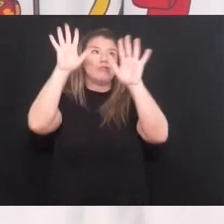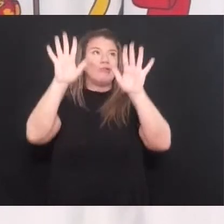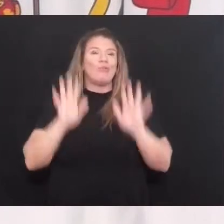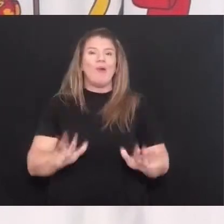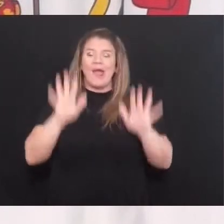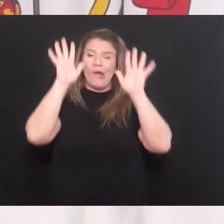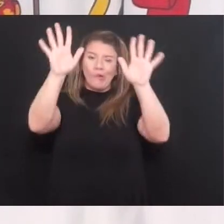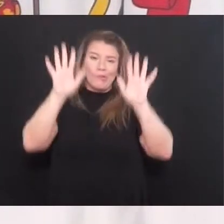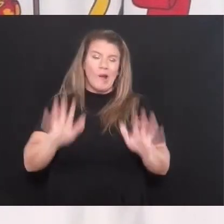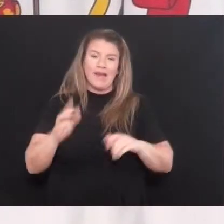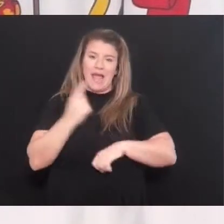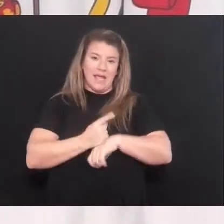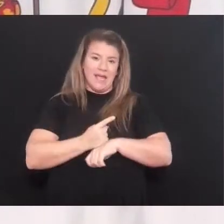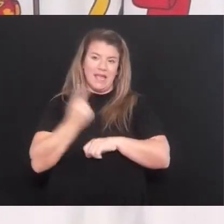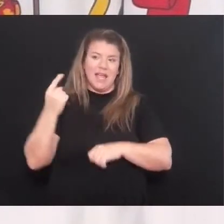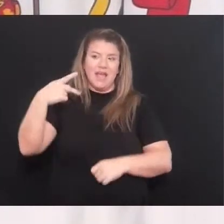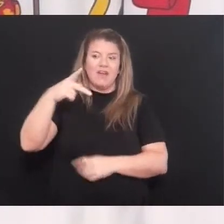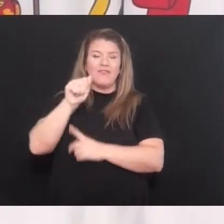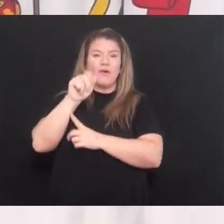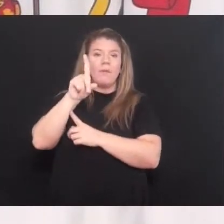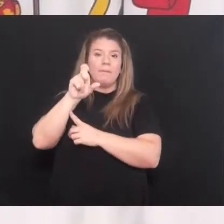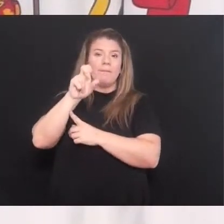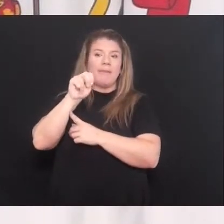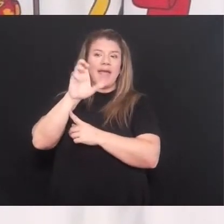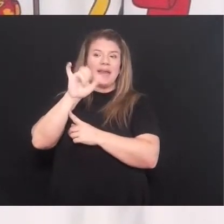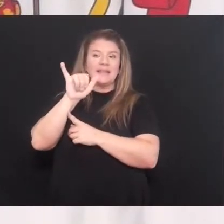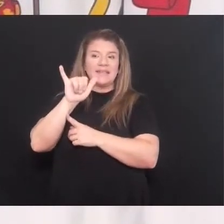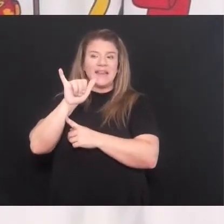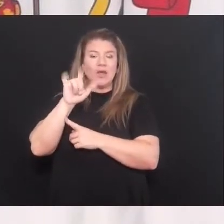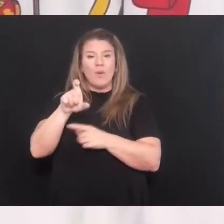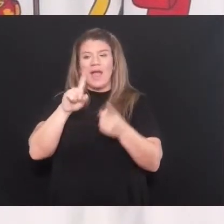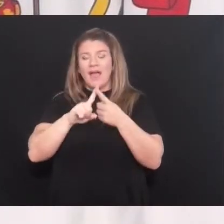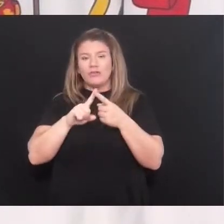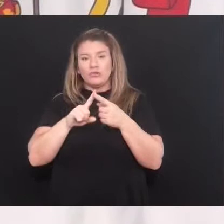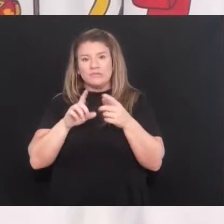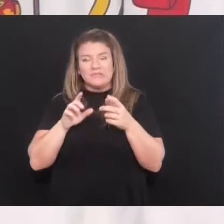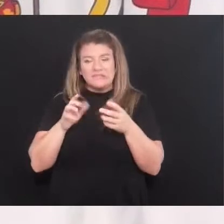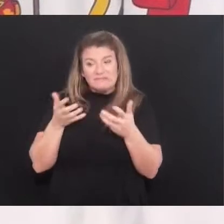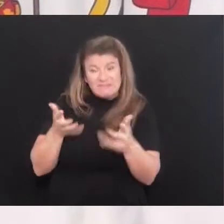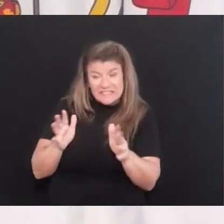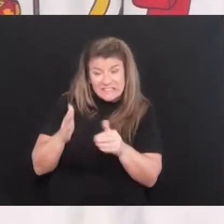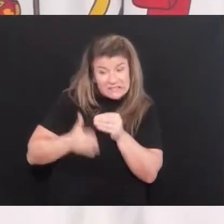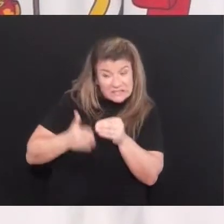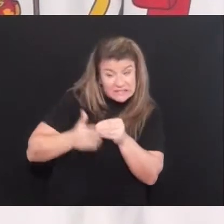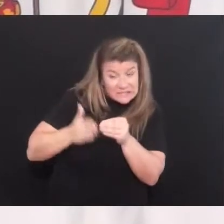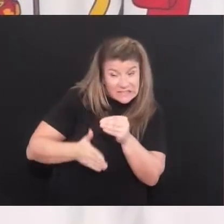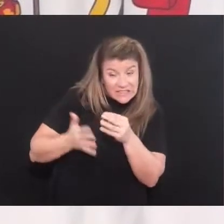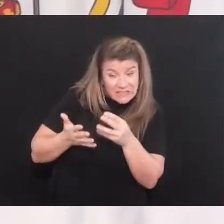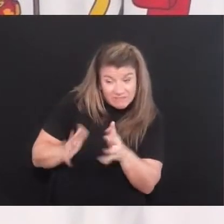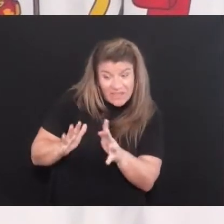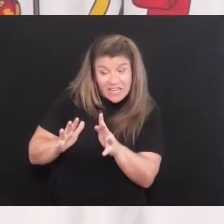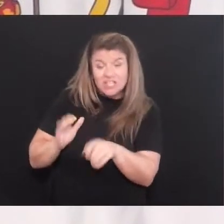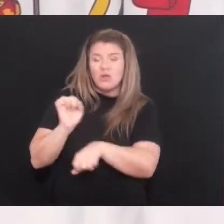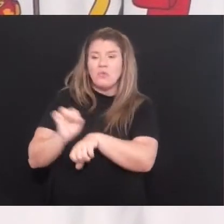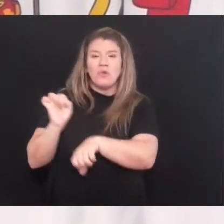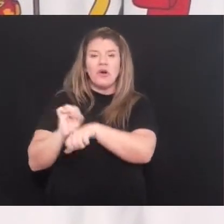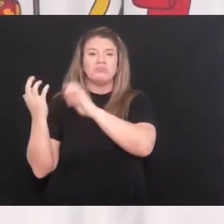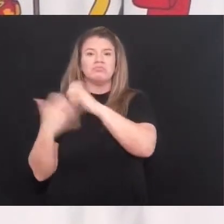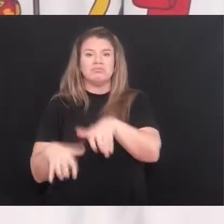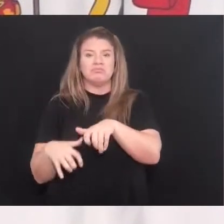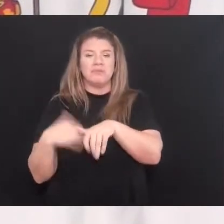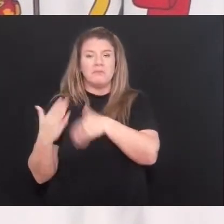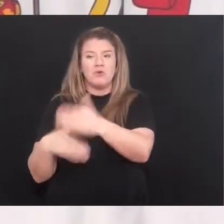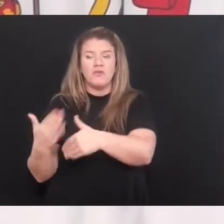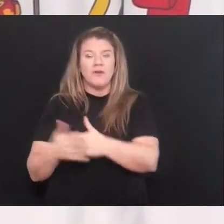great, great day for Peyton City, and we just got to get it all across the finish line and get the work started and get everything moving.